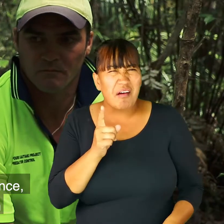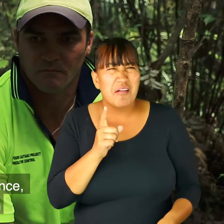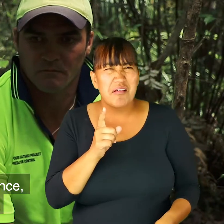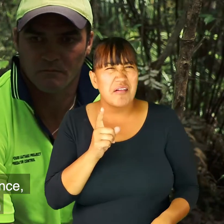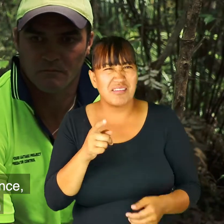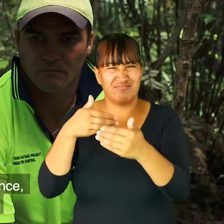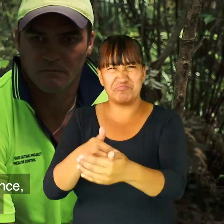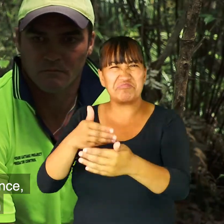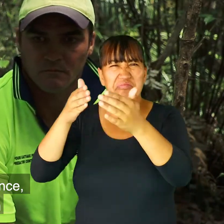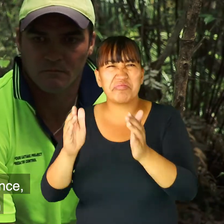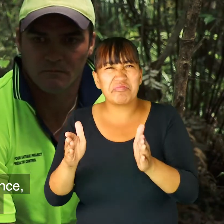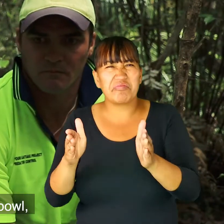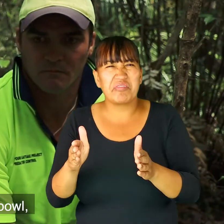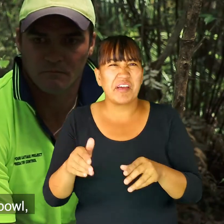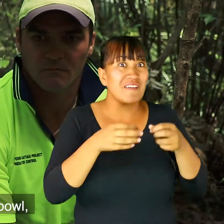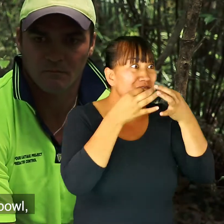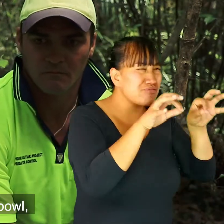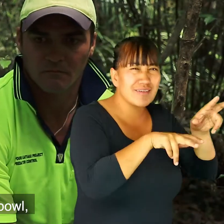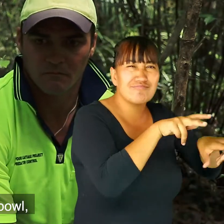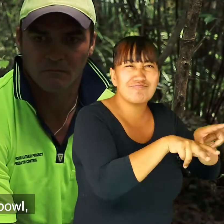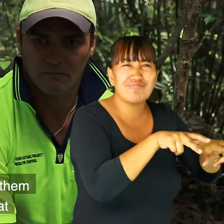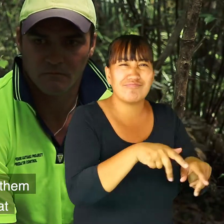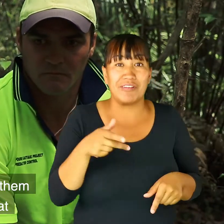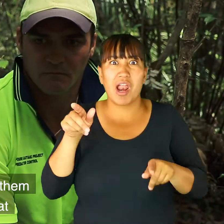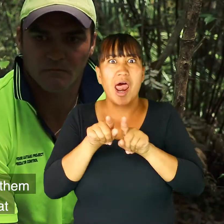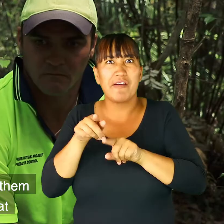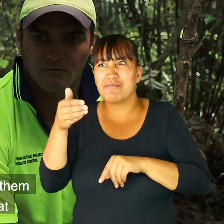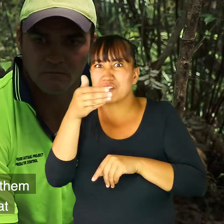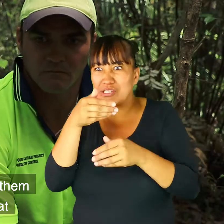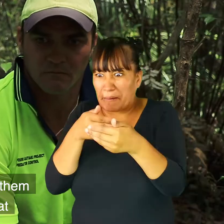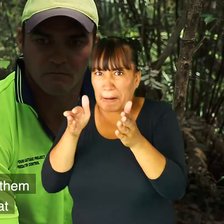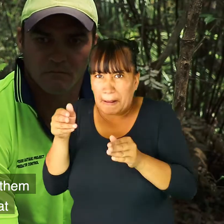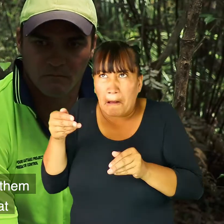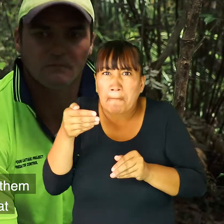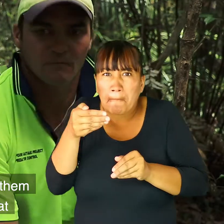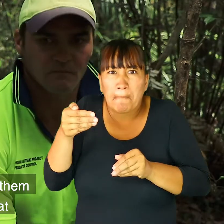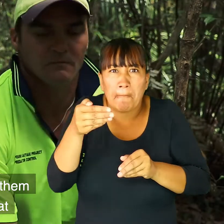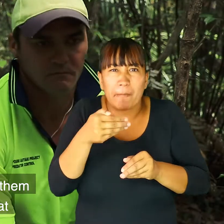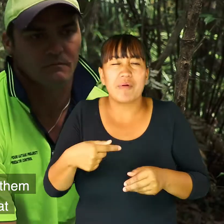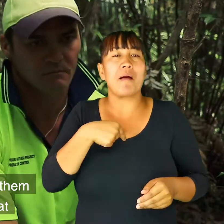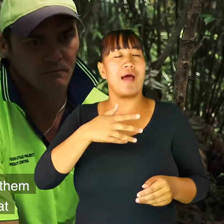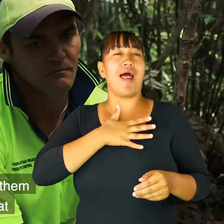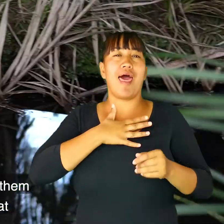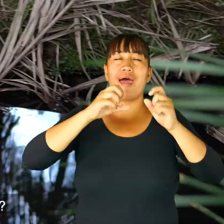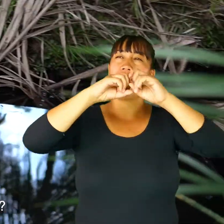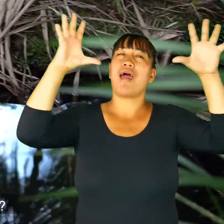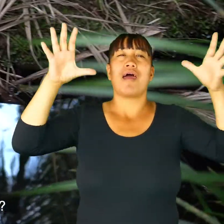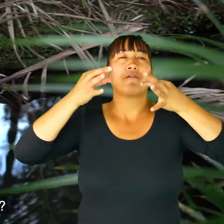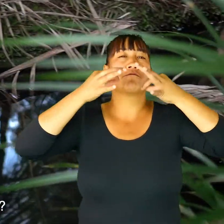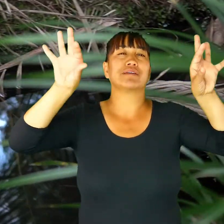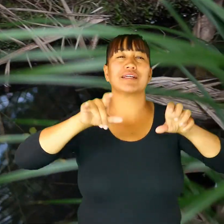know the difference. It's a bit like a goldfish swimming around in a bowl. But I like the idea of them being free in habitat like this, don't